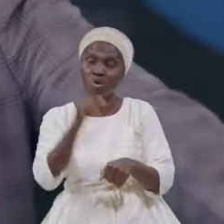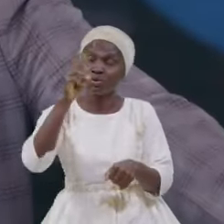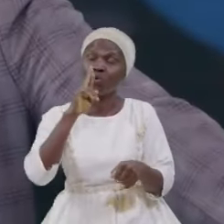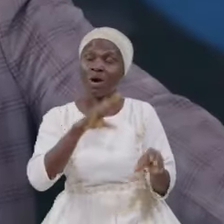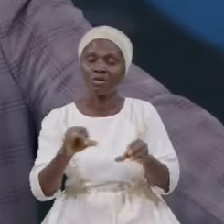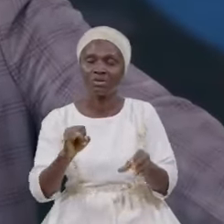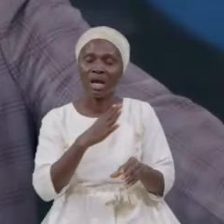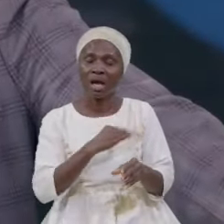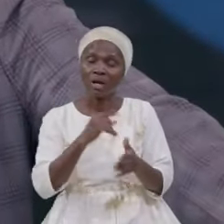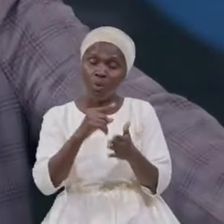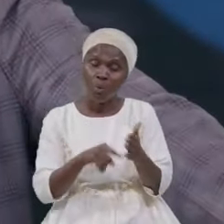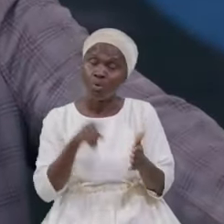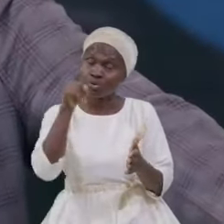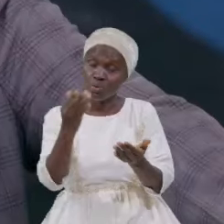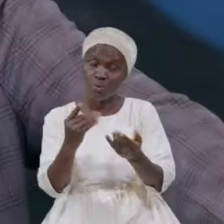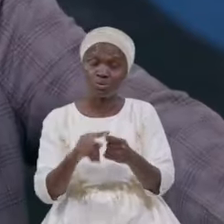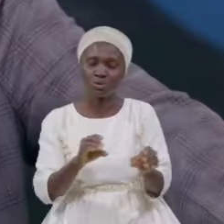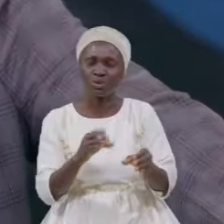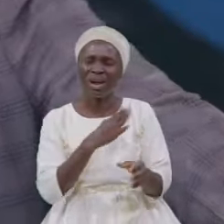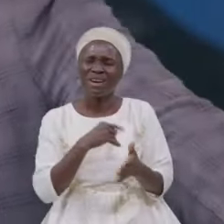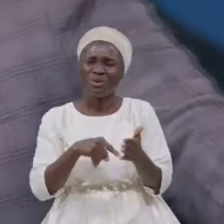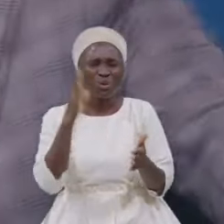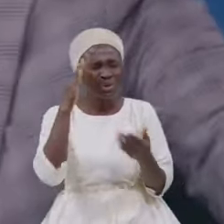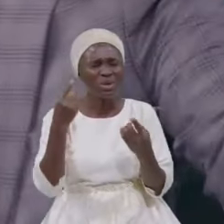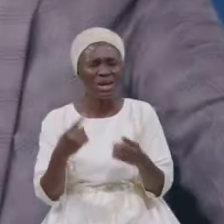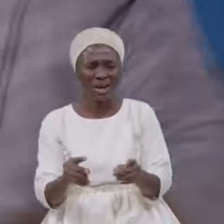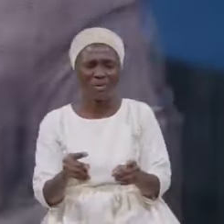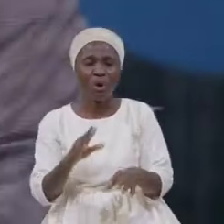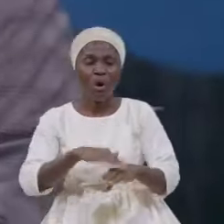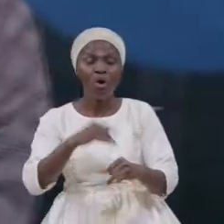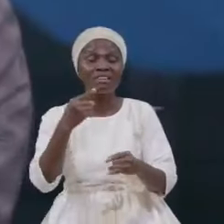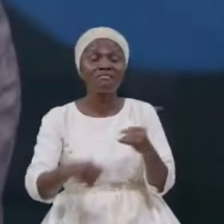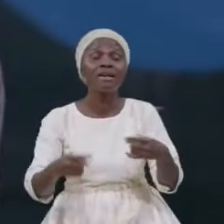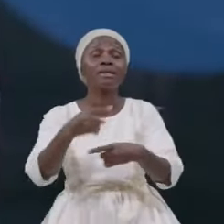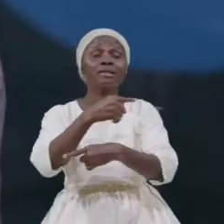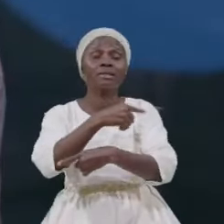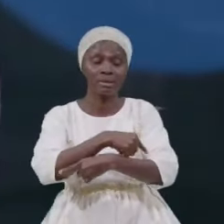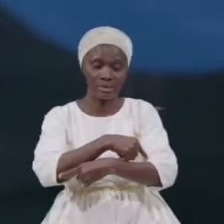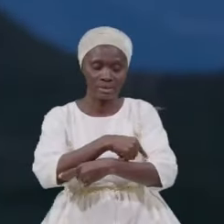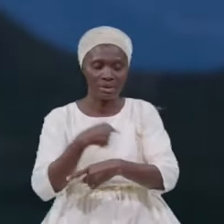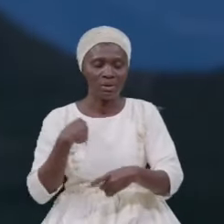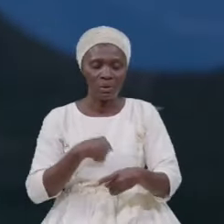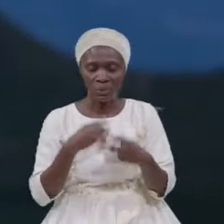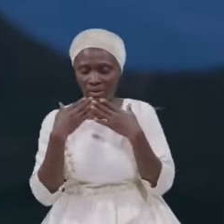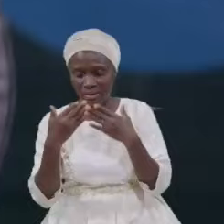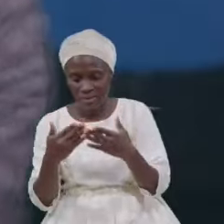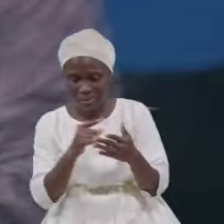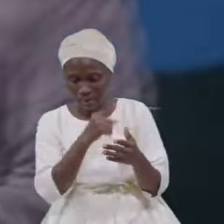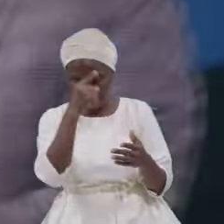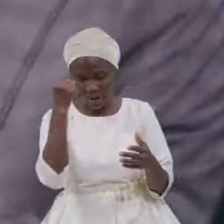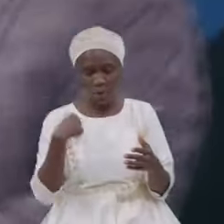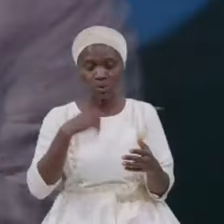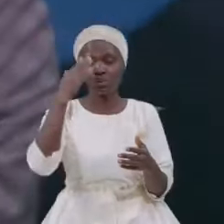will happen on the final day. Well, thank you, because we know you have answered. In